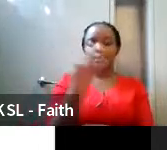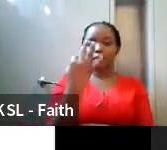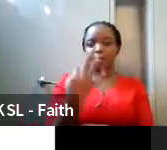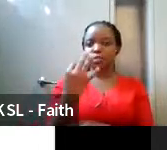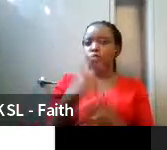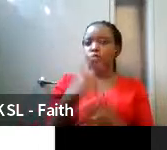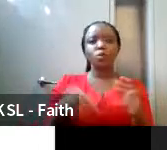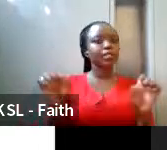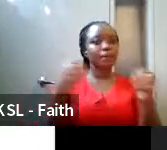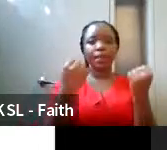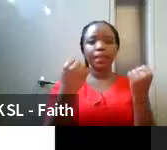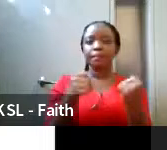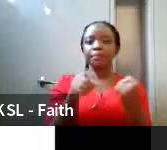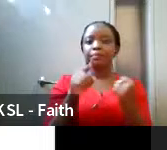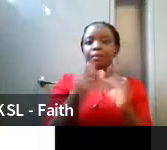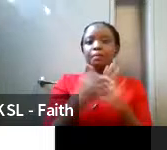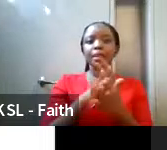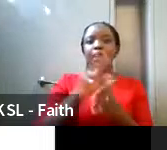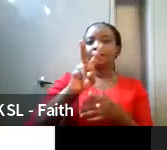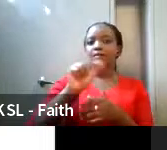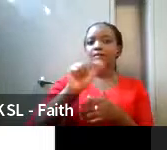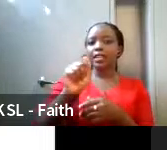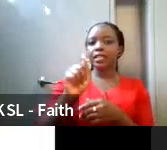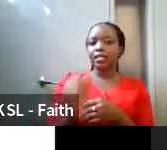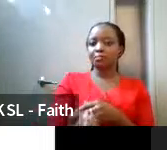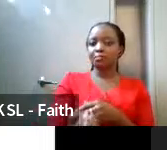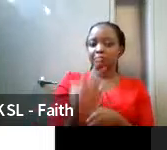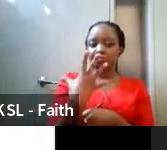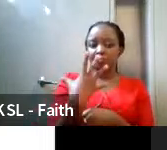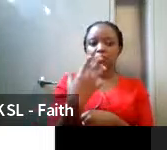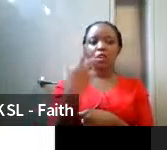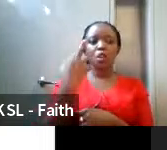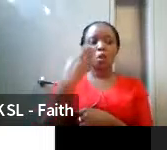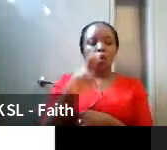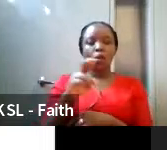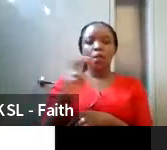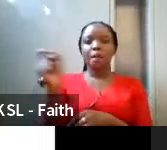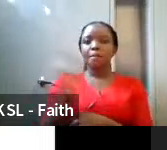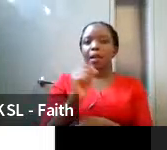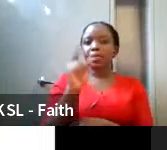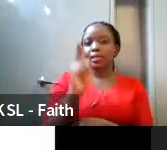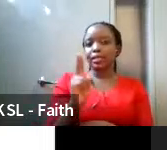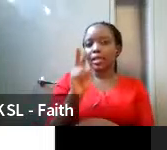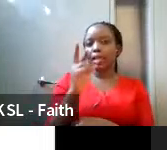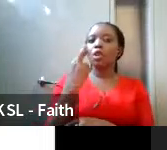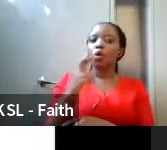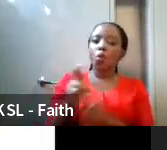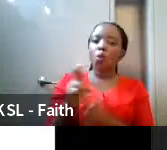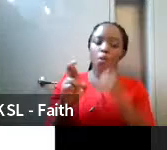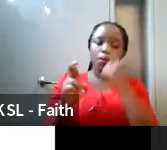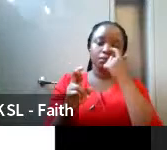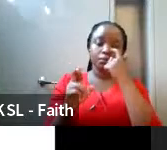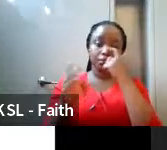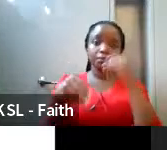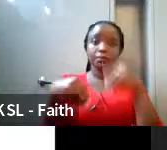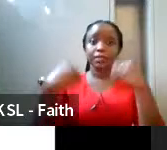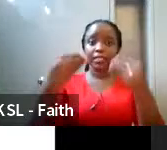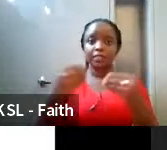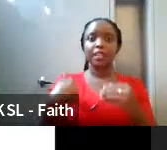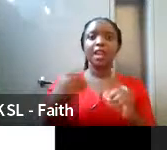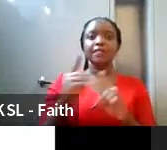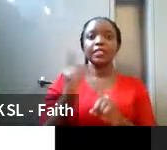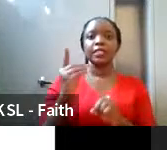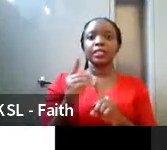happens? Will that VAT be auto-populated in our Feb VAT, given that I have the dates